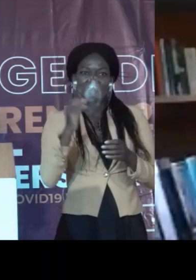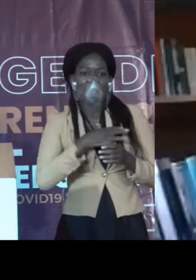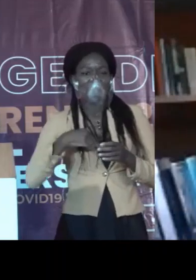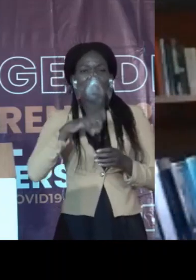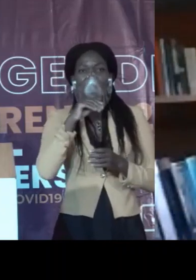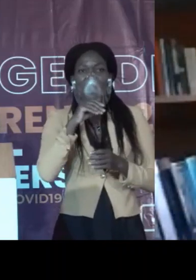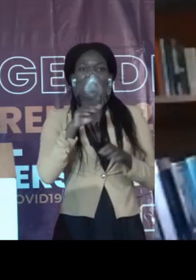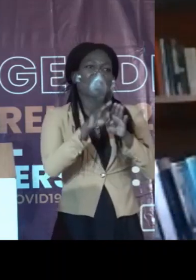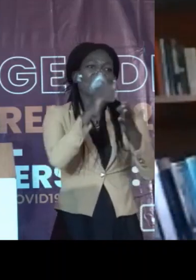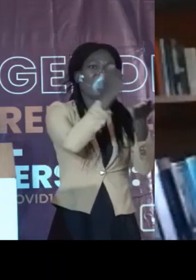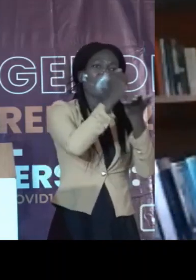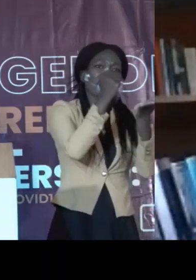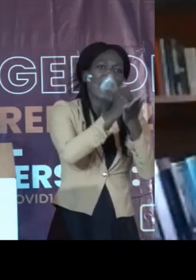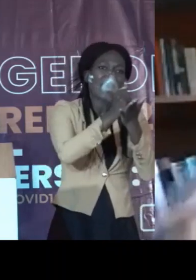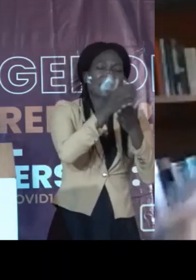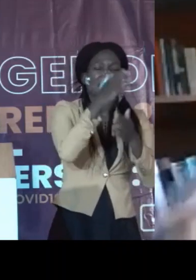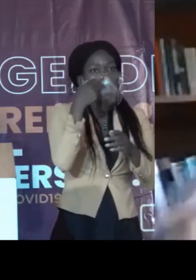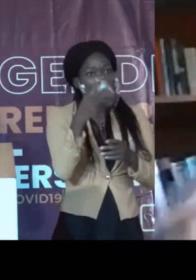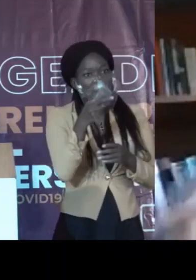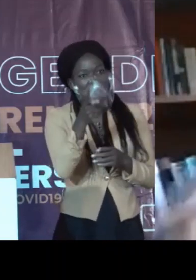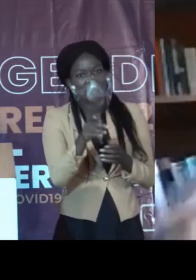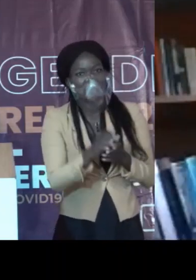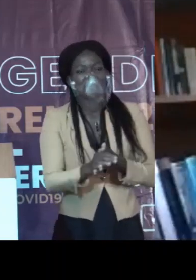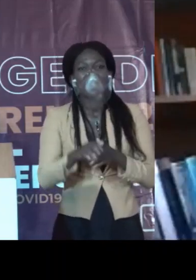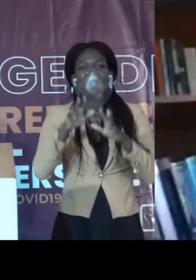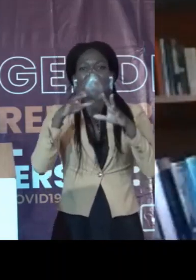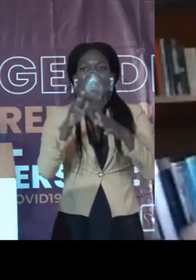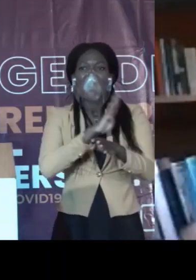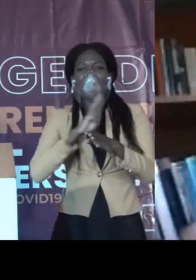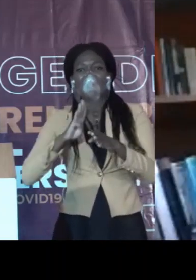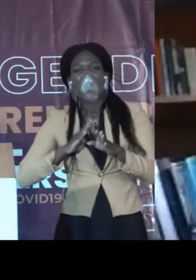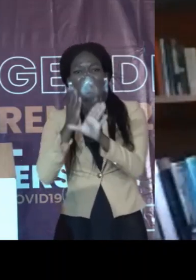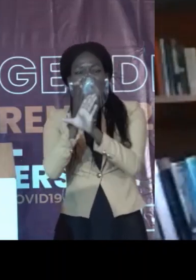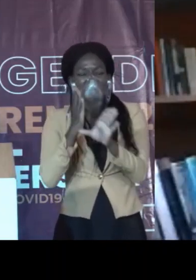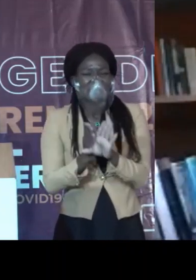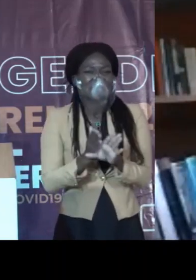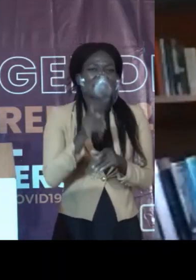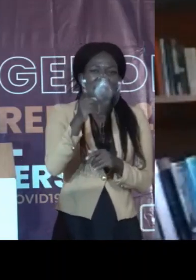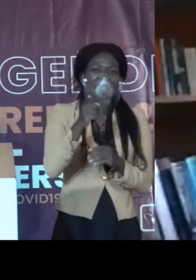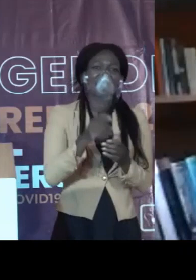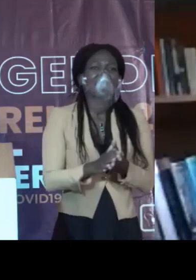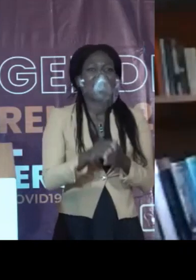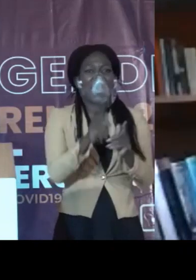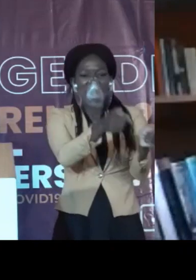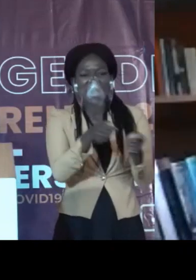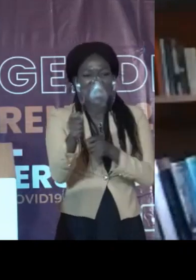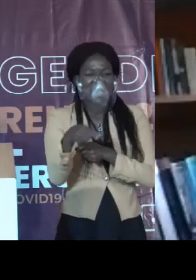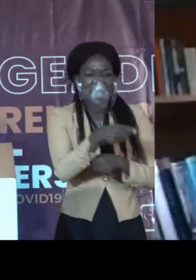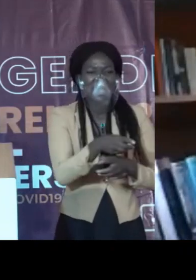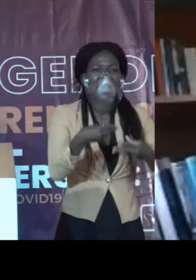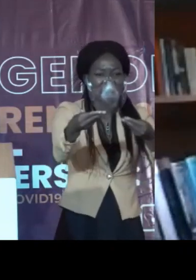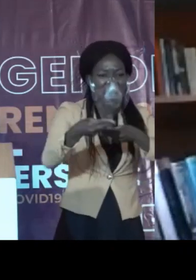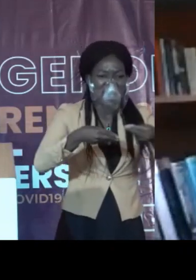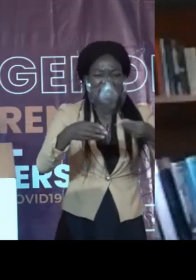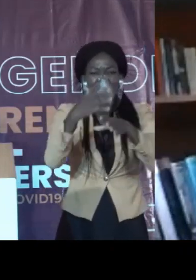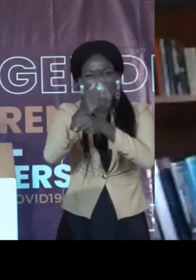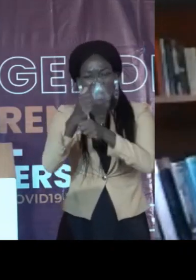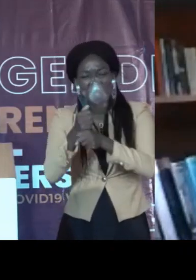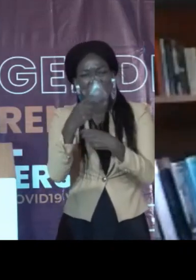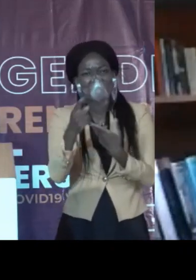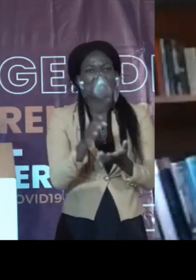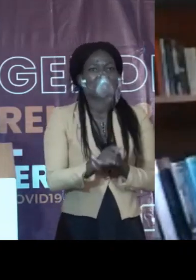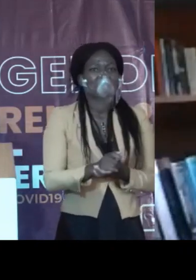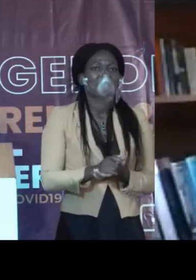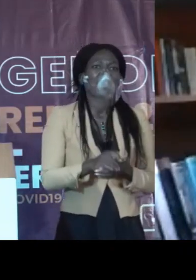the procurement boards, the national revenue institutes, the agricultural marketing institutions, the